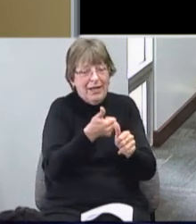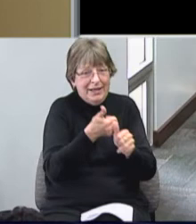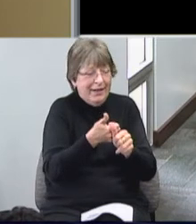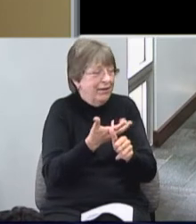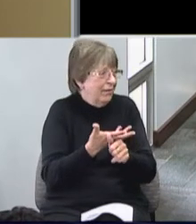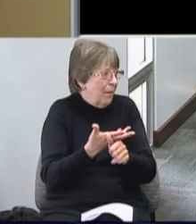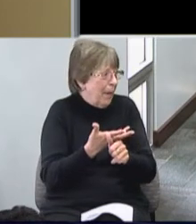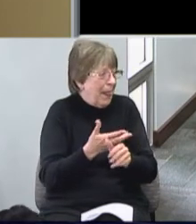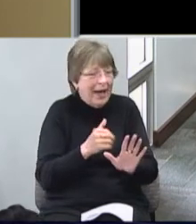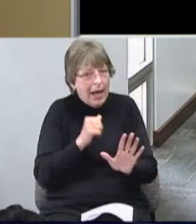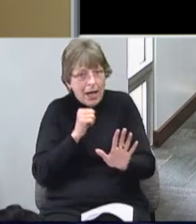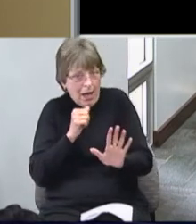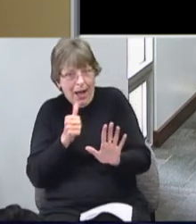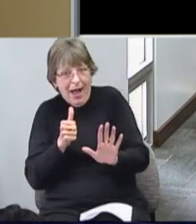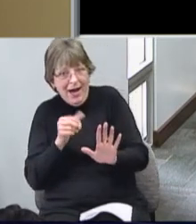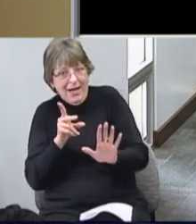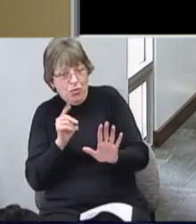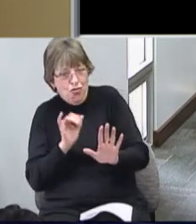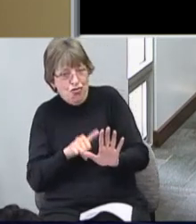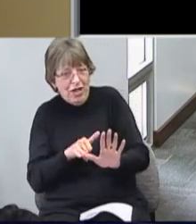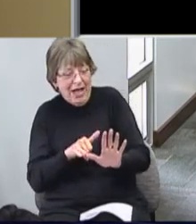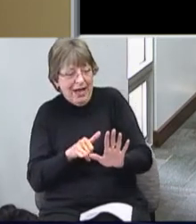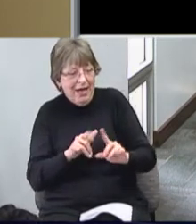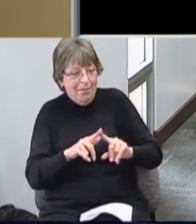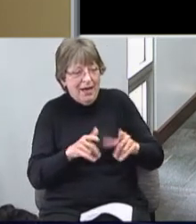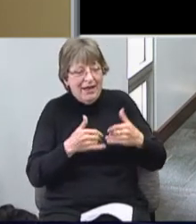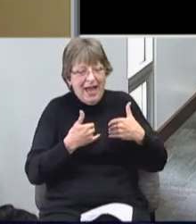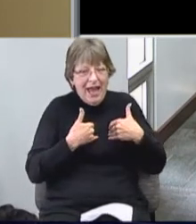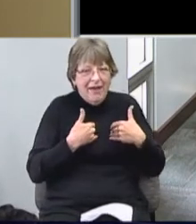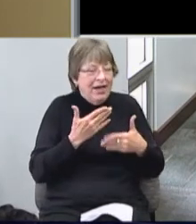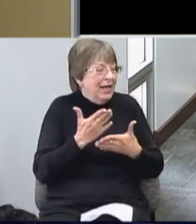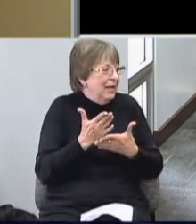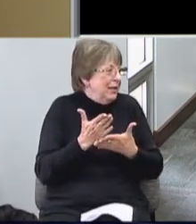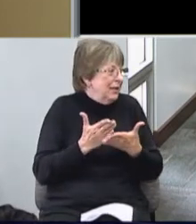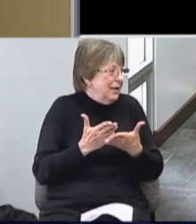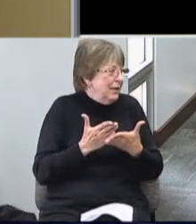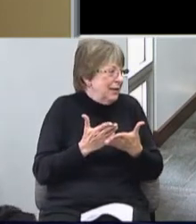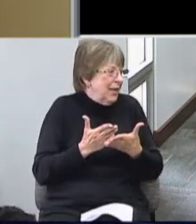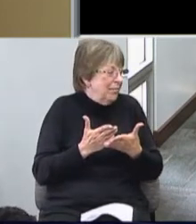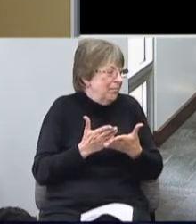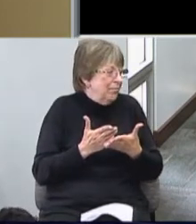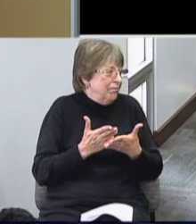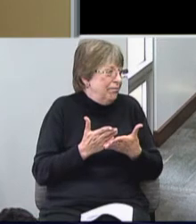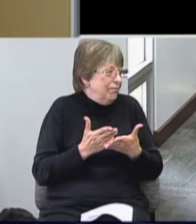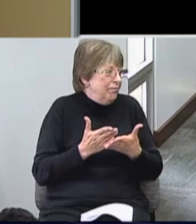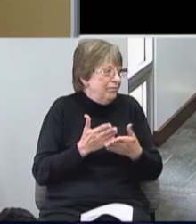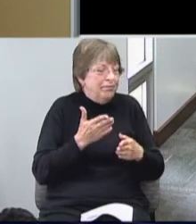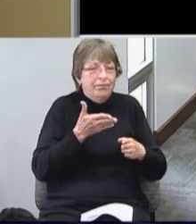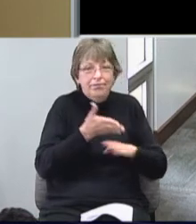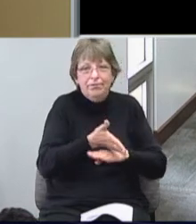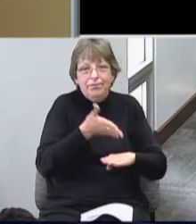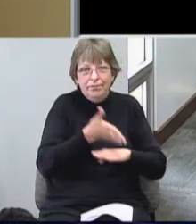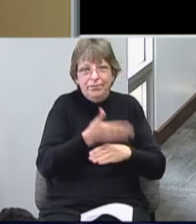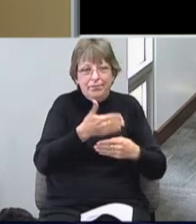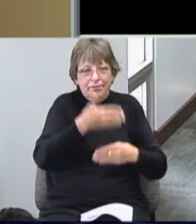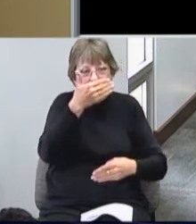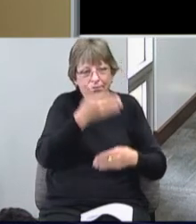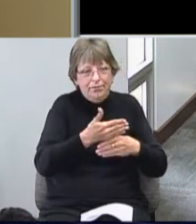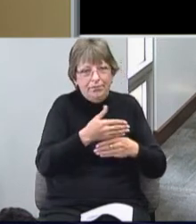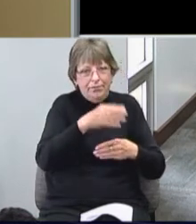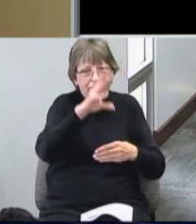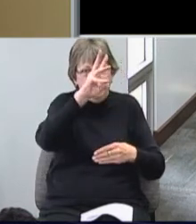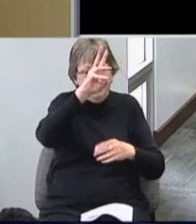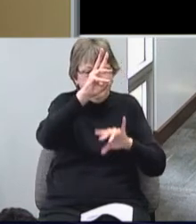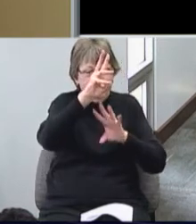which I did not do, they do have some, Home Depot does have a wood replacement window, 6/6